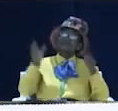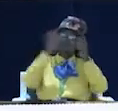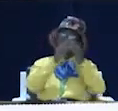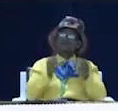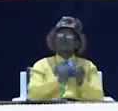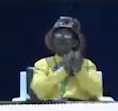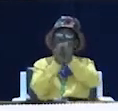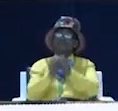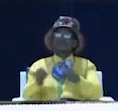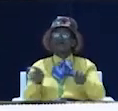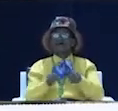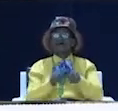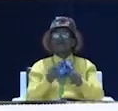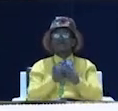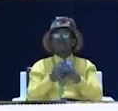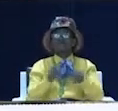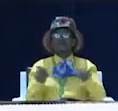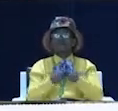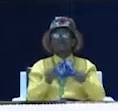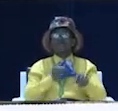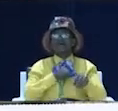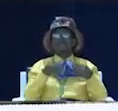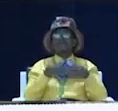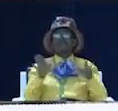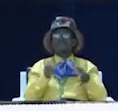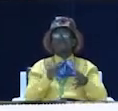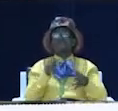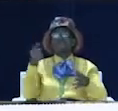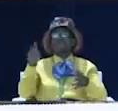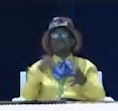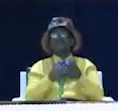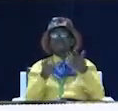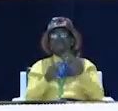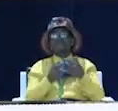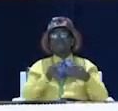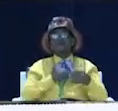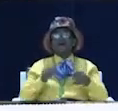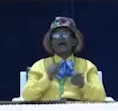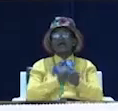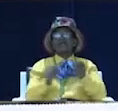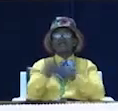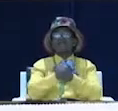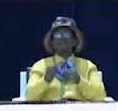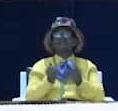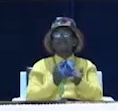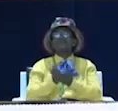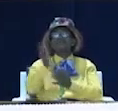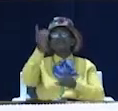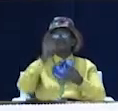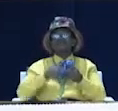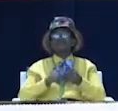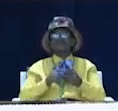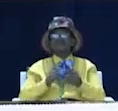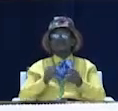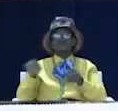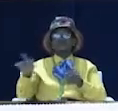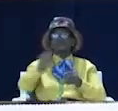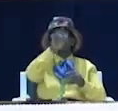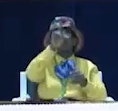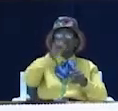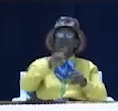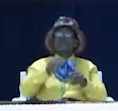the program around 12 midnight, I headed straight to the airport to travel